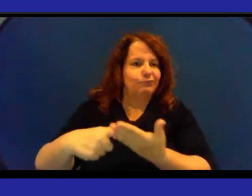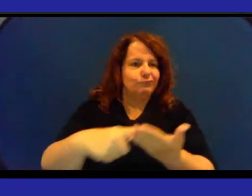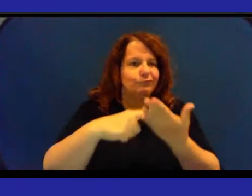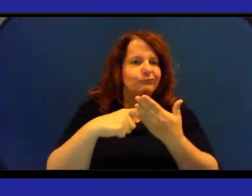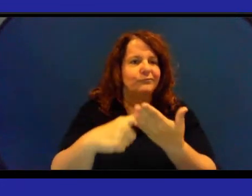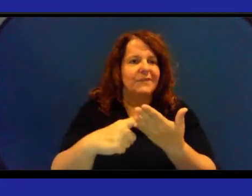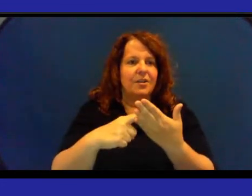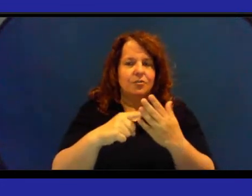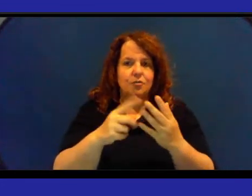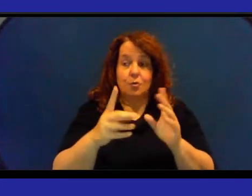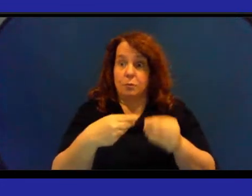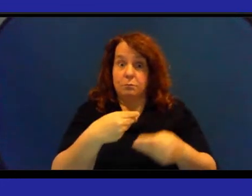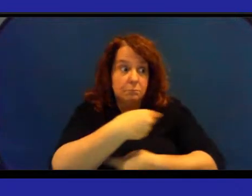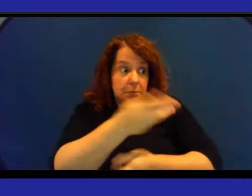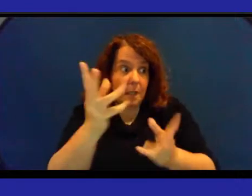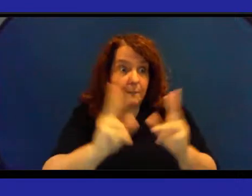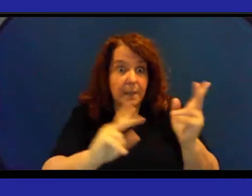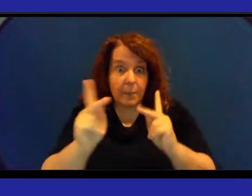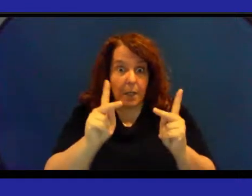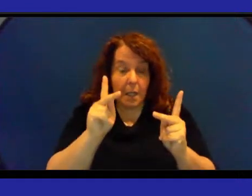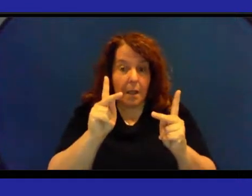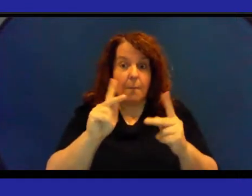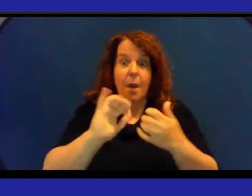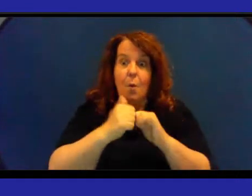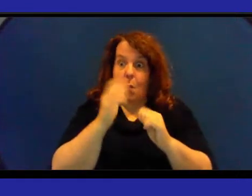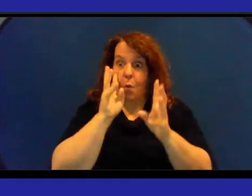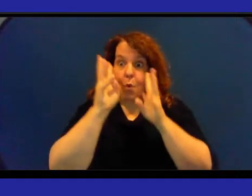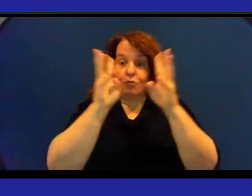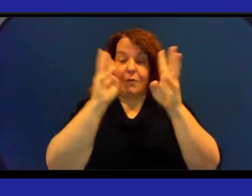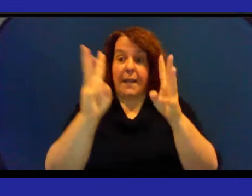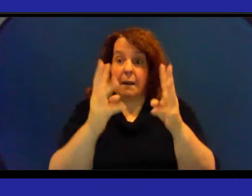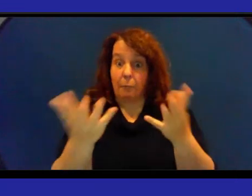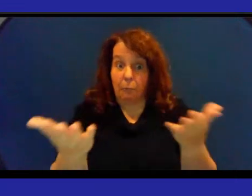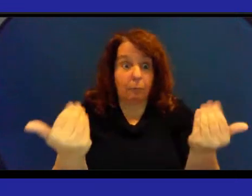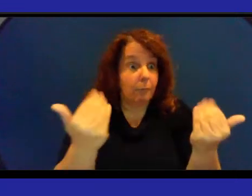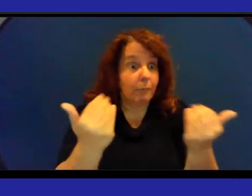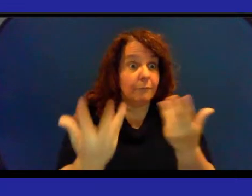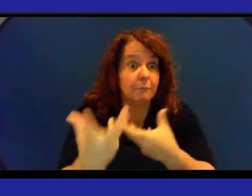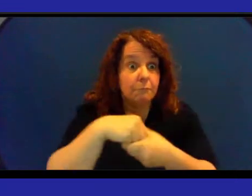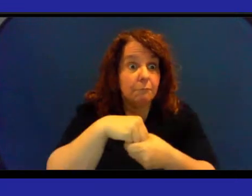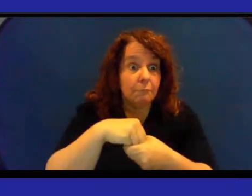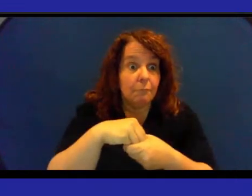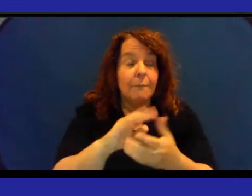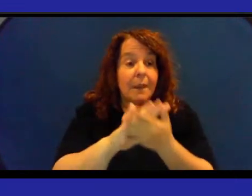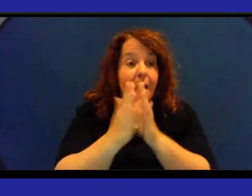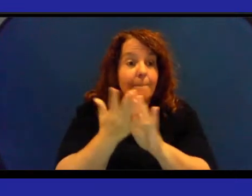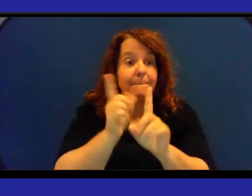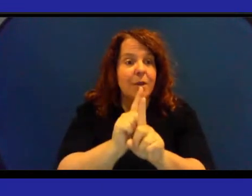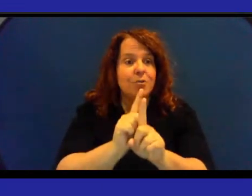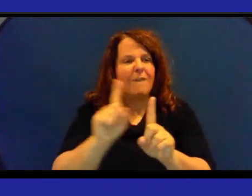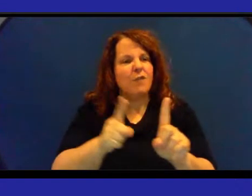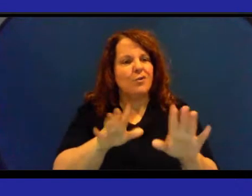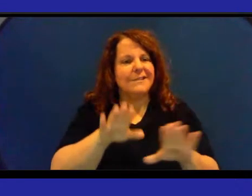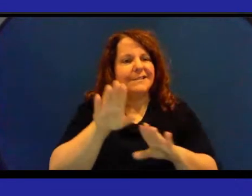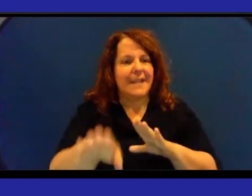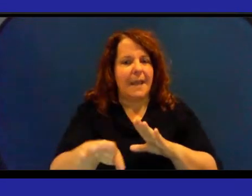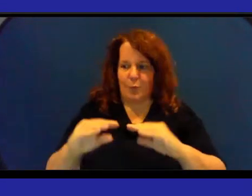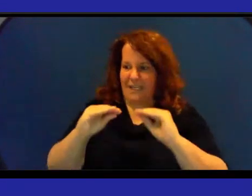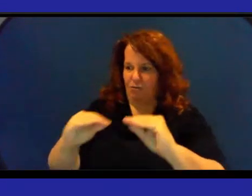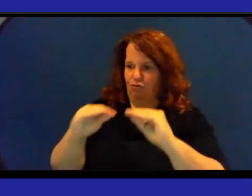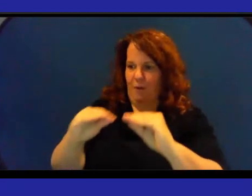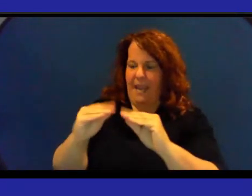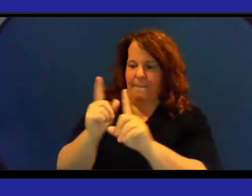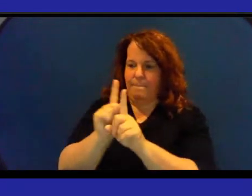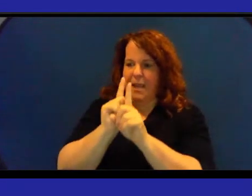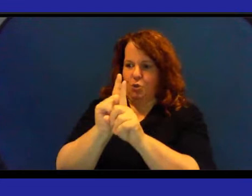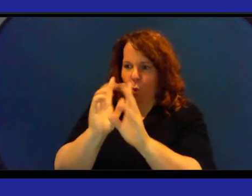created, and inviting individuals who are interested in becoming mentors, so that as a first step, we can train the mentors to be mentors. Great.